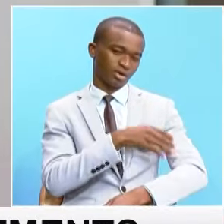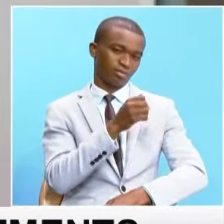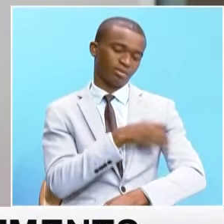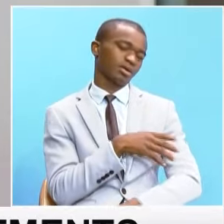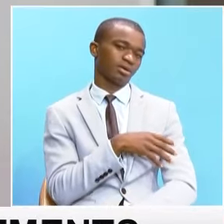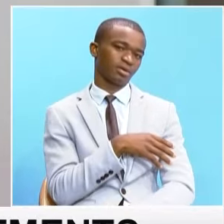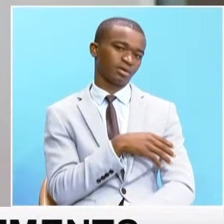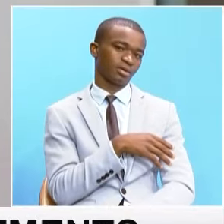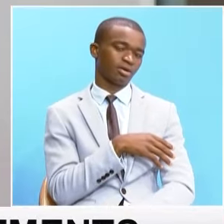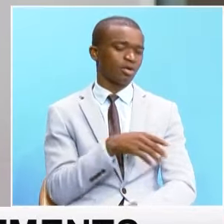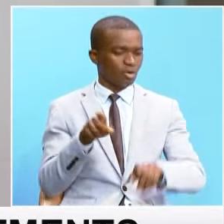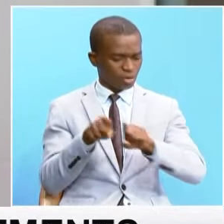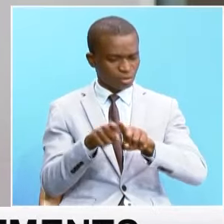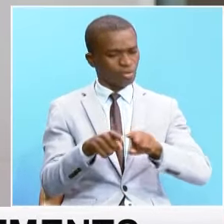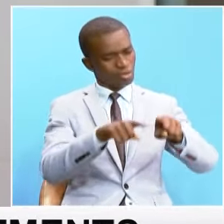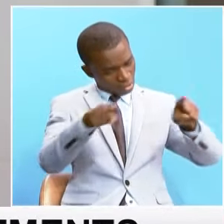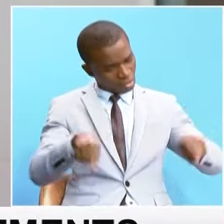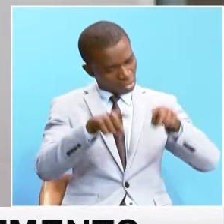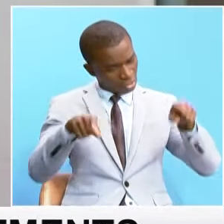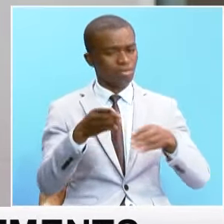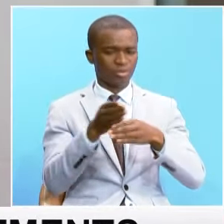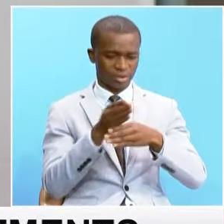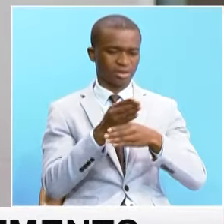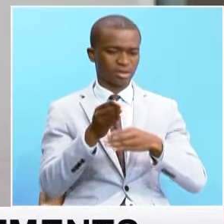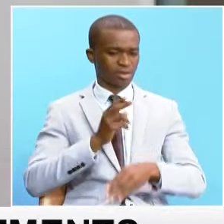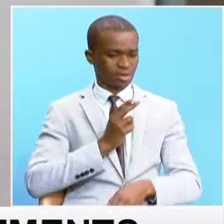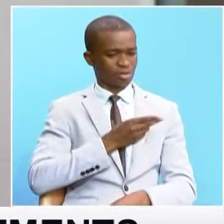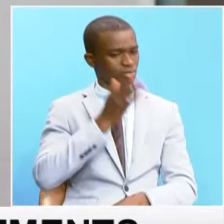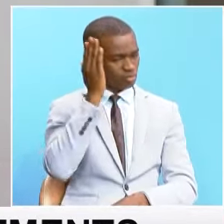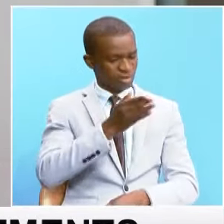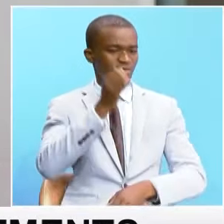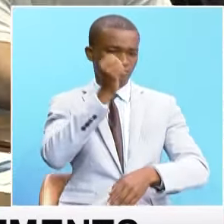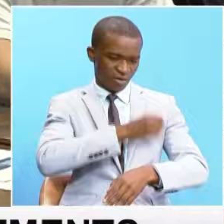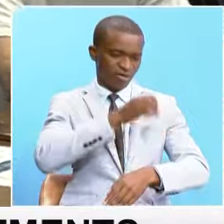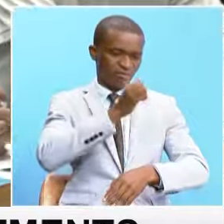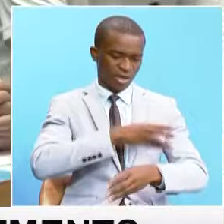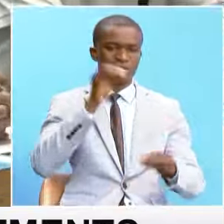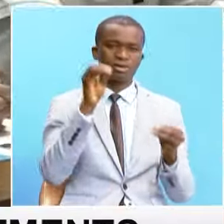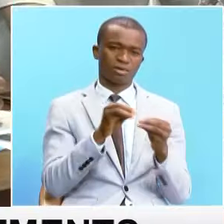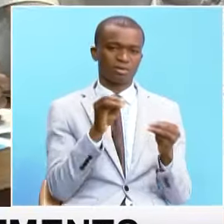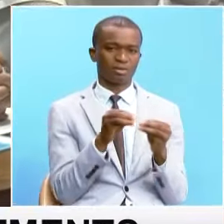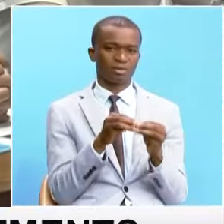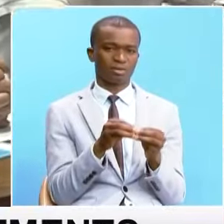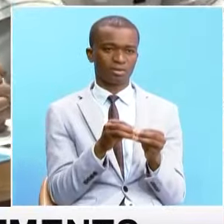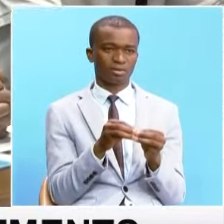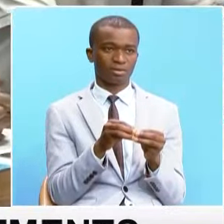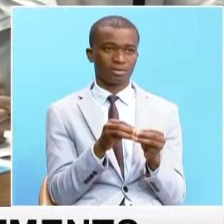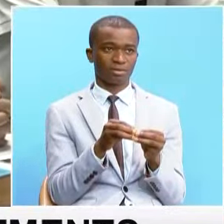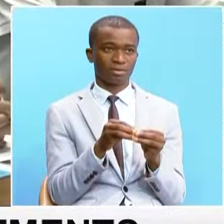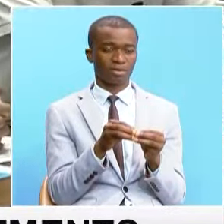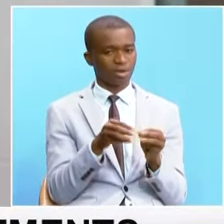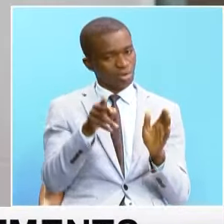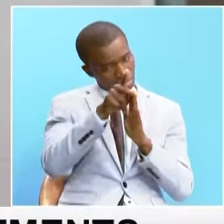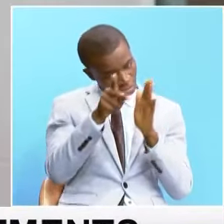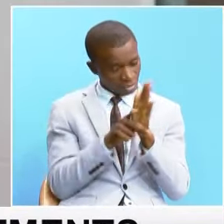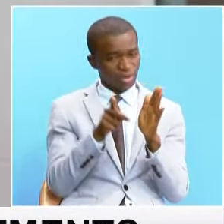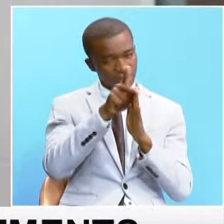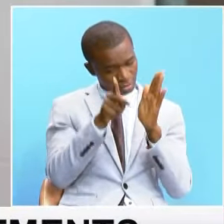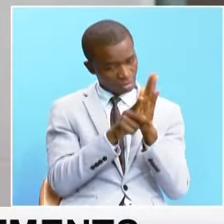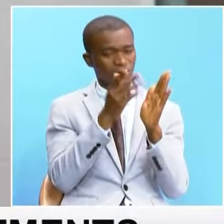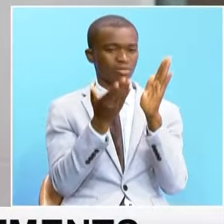enterprises, the zone will put forward more preferential policies and improve